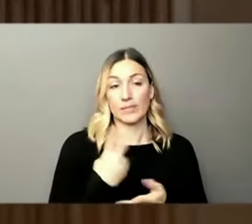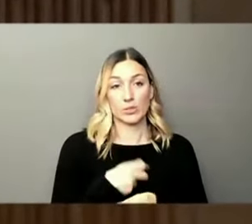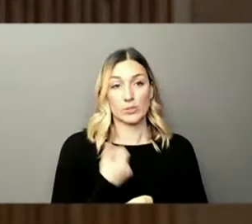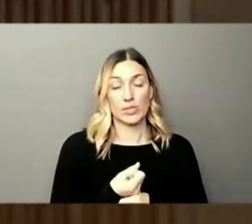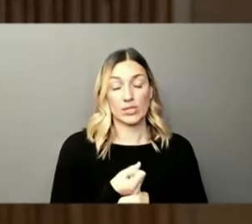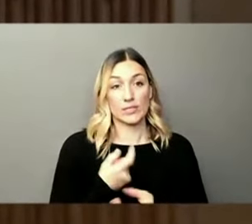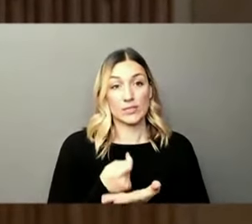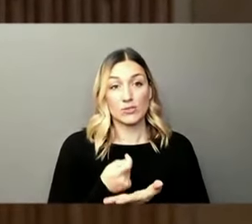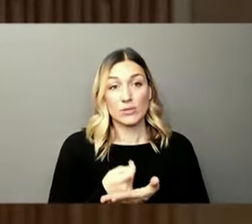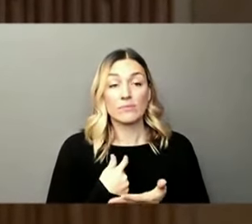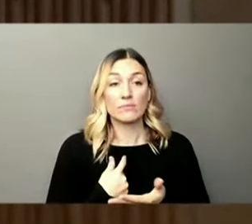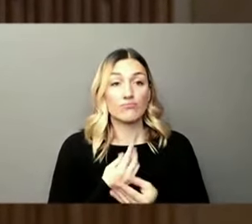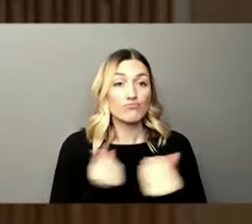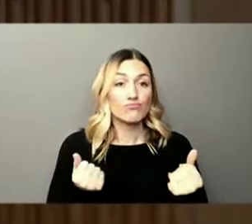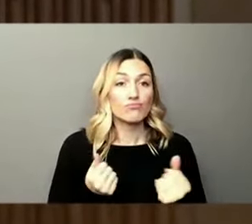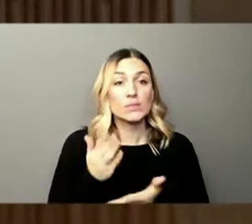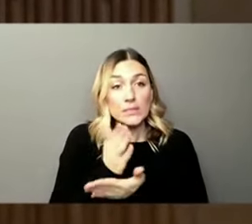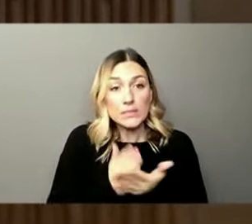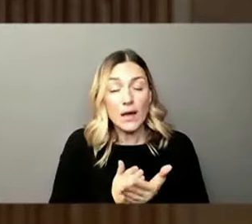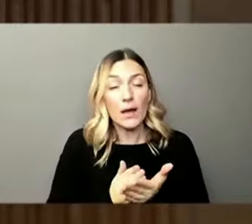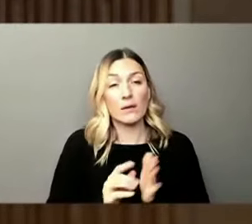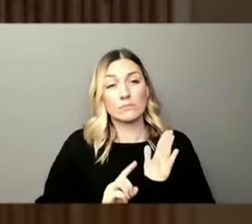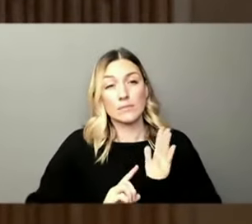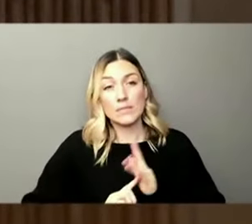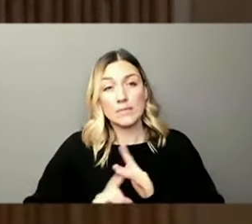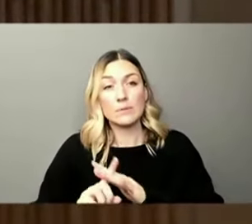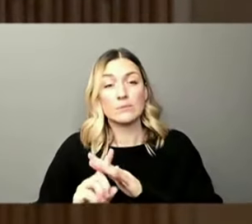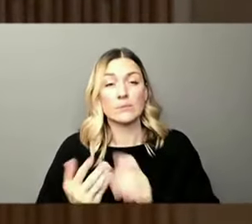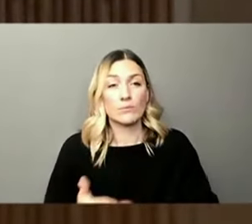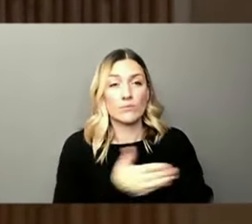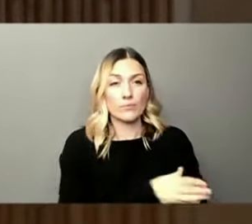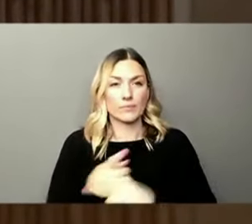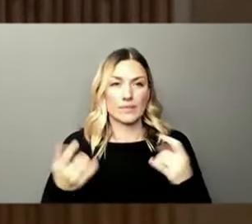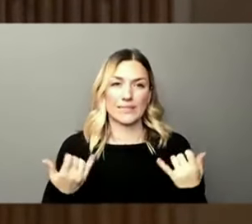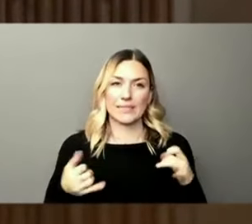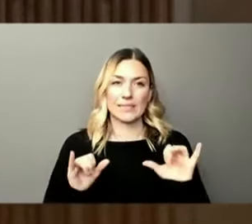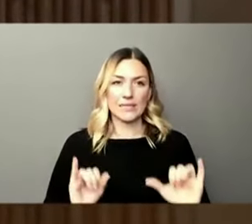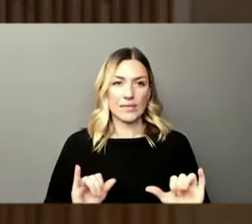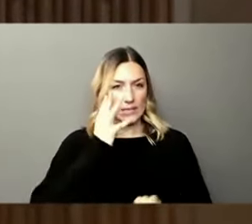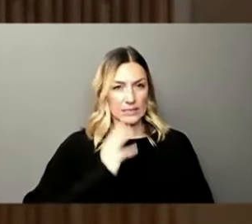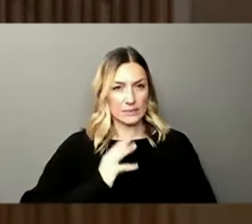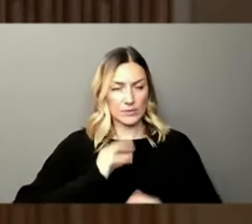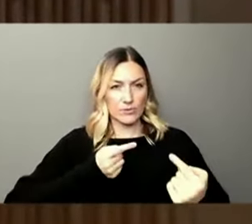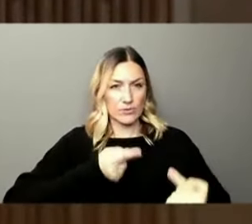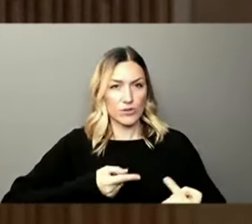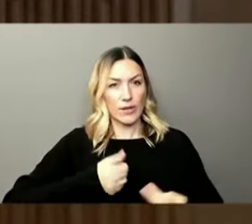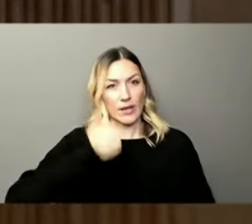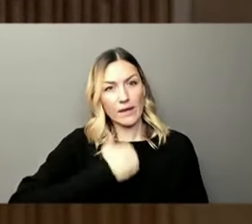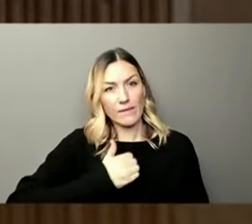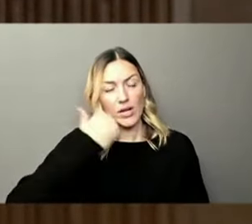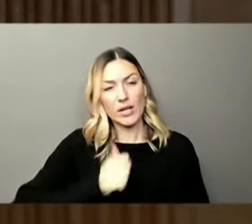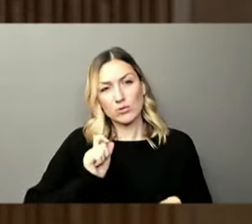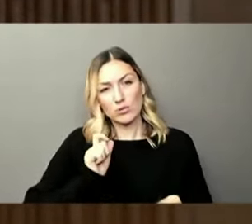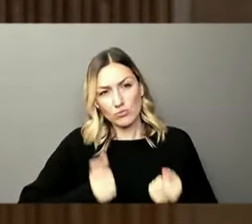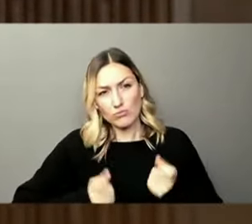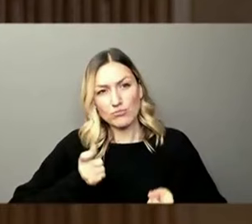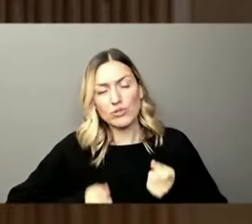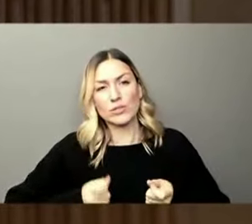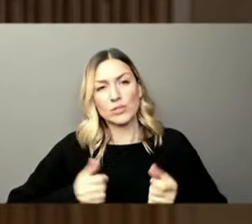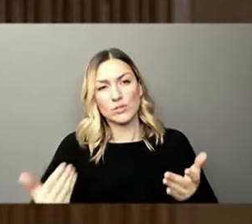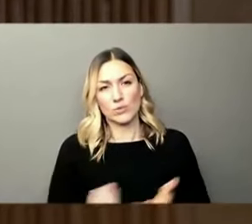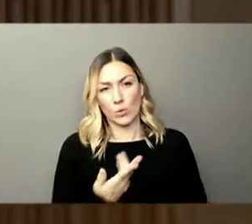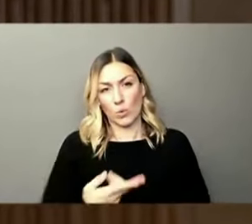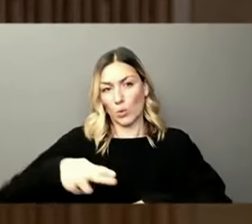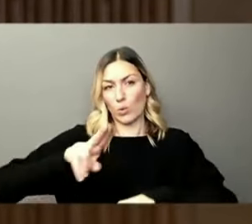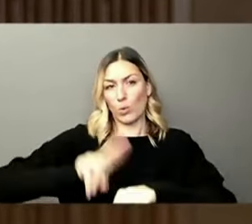some symptom improvement. However, we are still experiencing symptoms and struggling each day to adjust to this new norm. We are learning